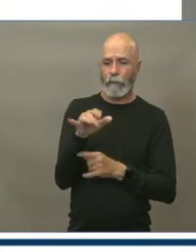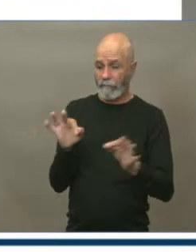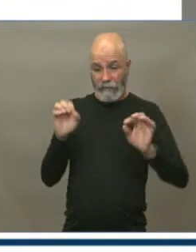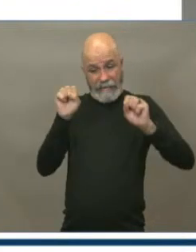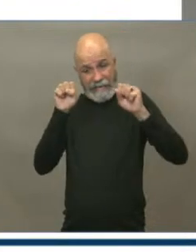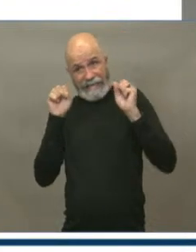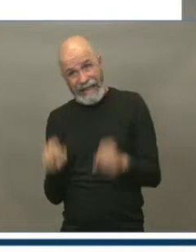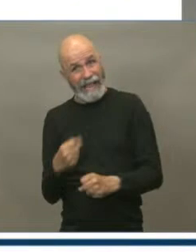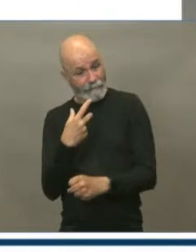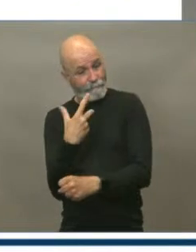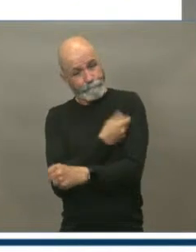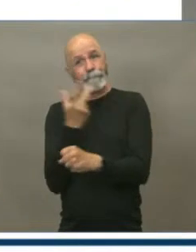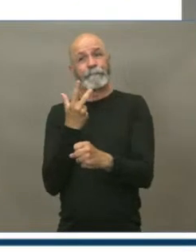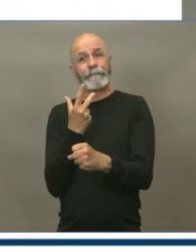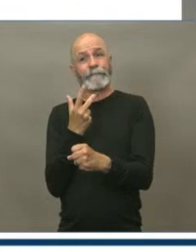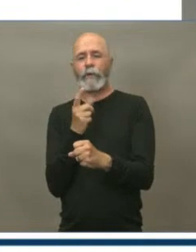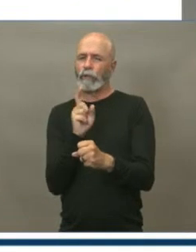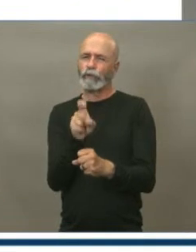vaccine.